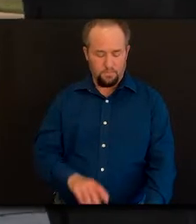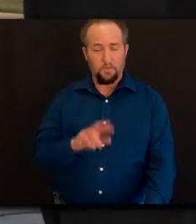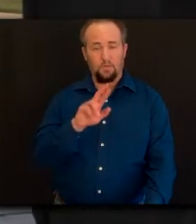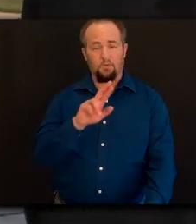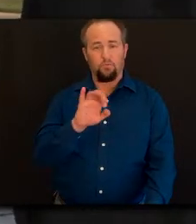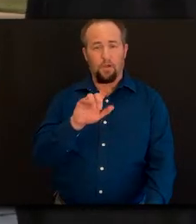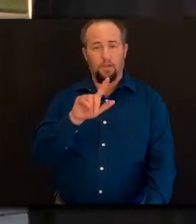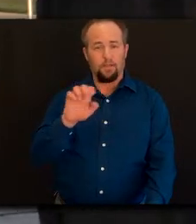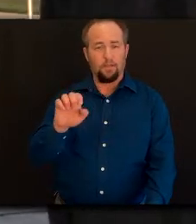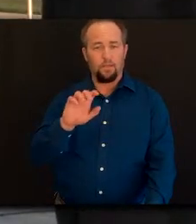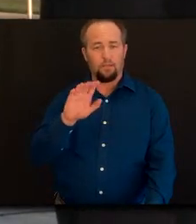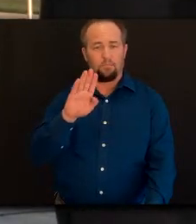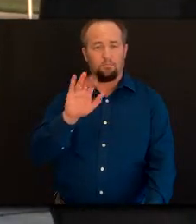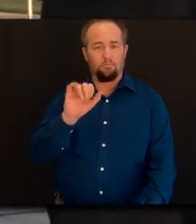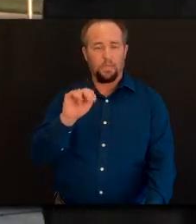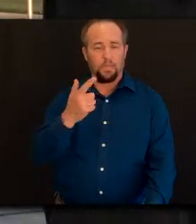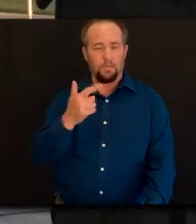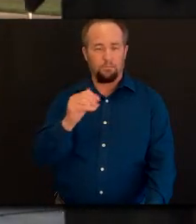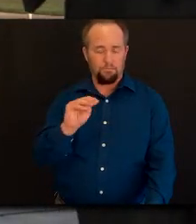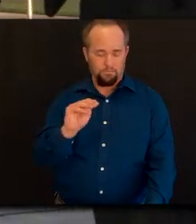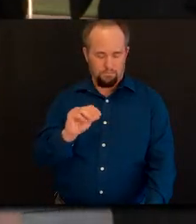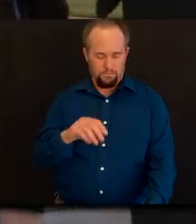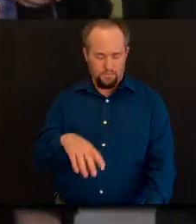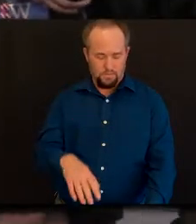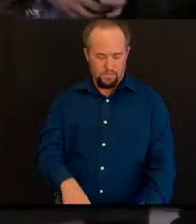Riley Ann Bingham.